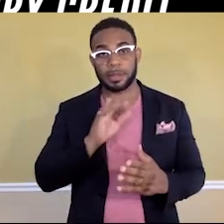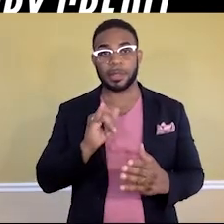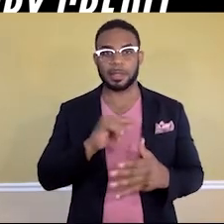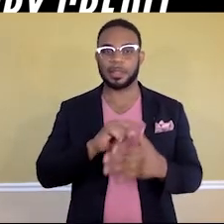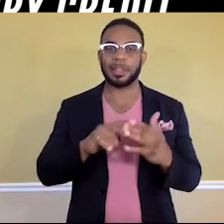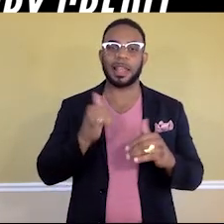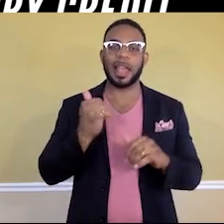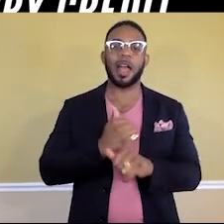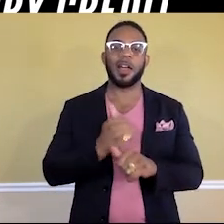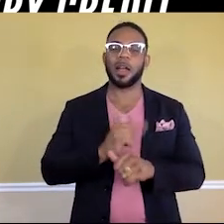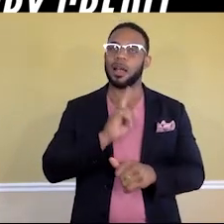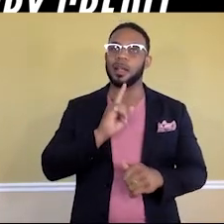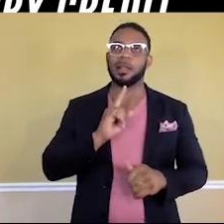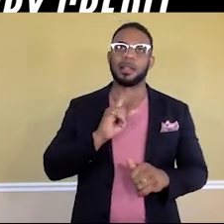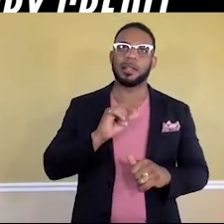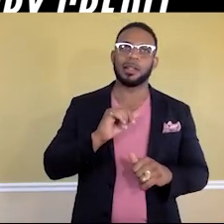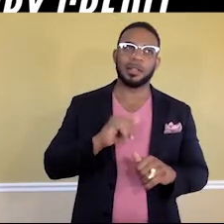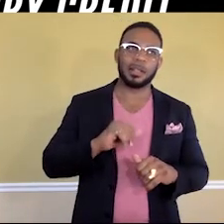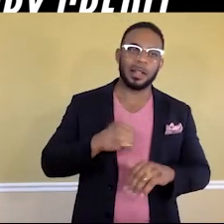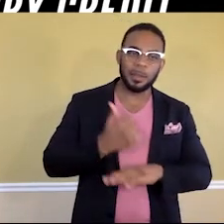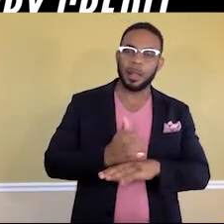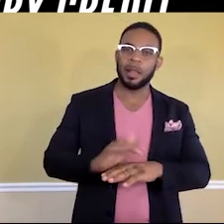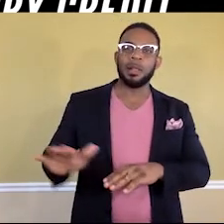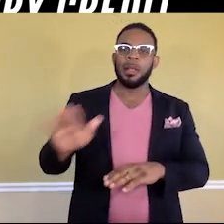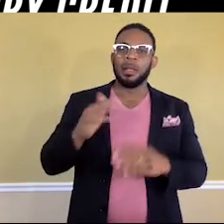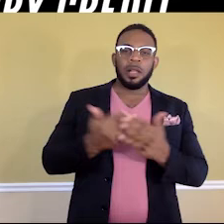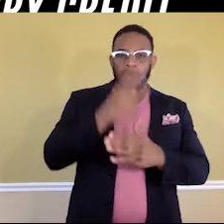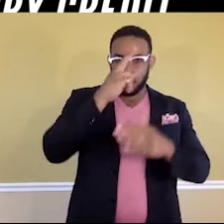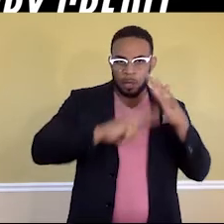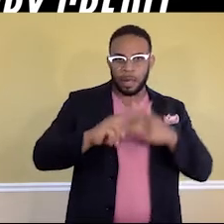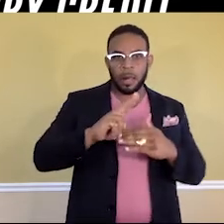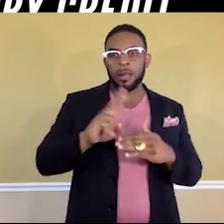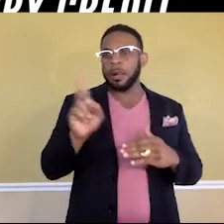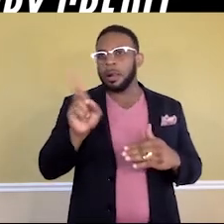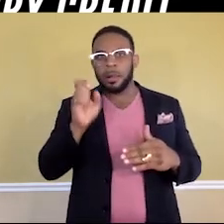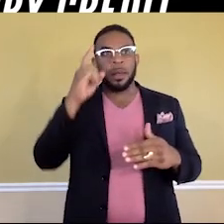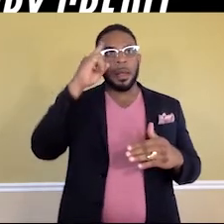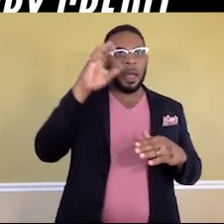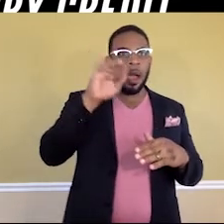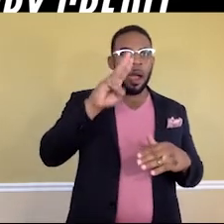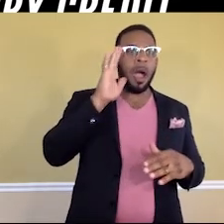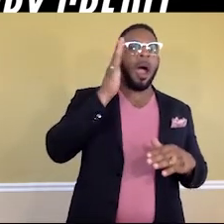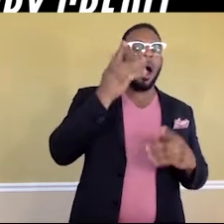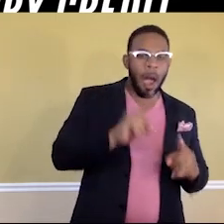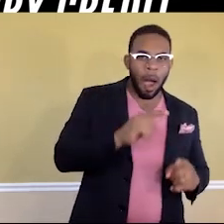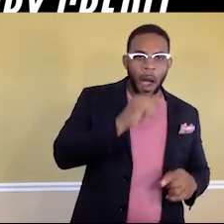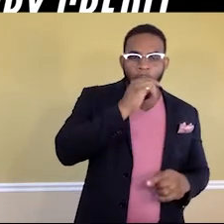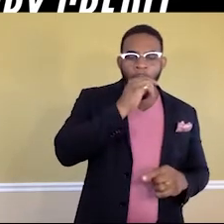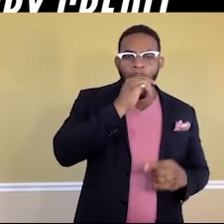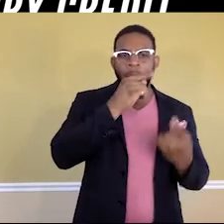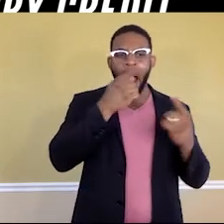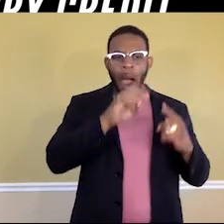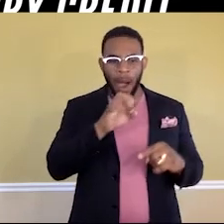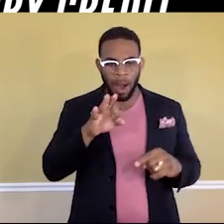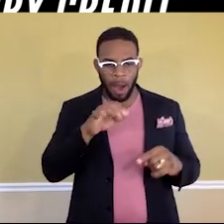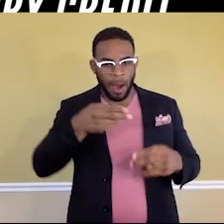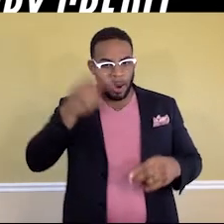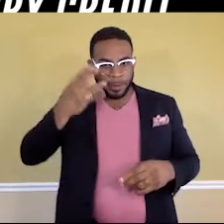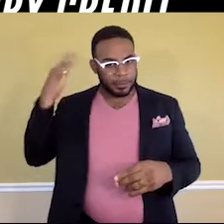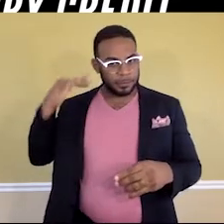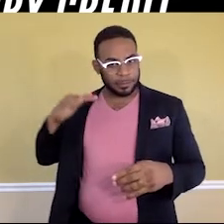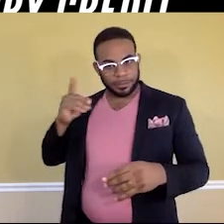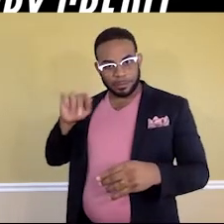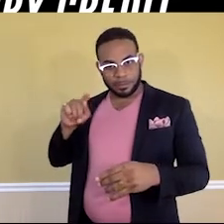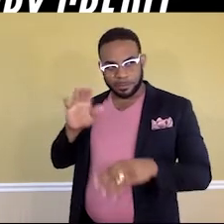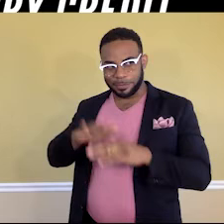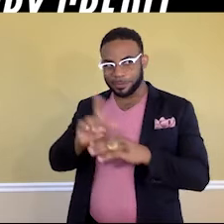these algorithms are basing their new predictions of where they think crime is going to happen based off of this historical